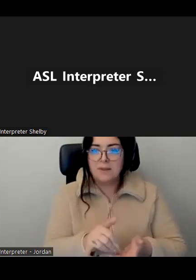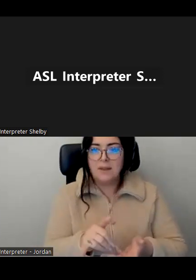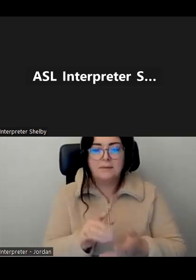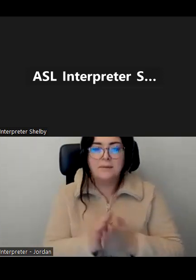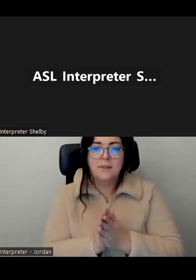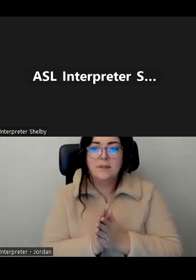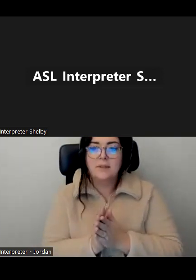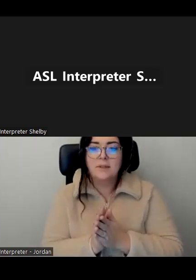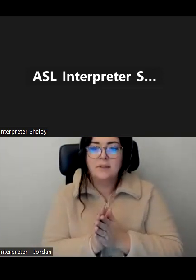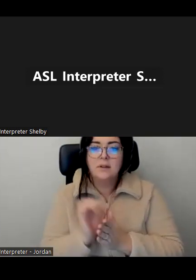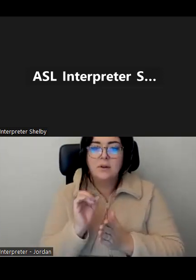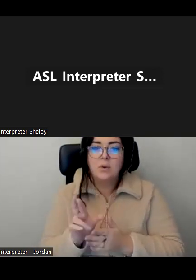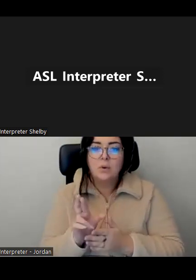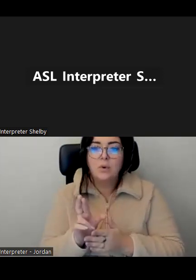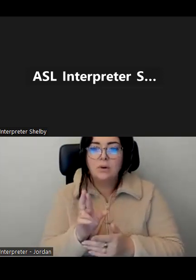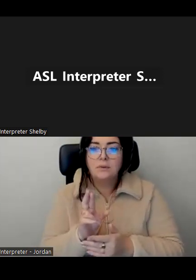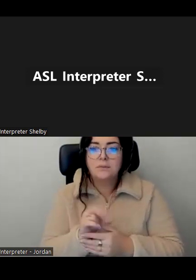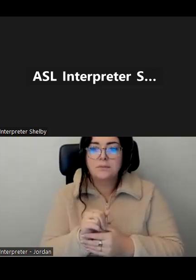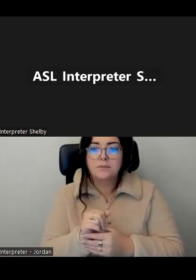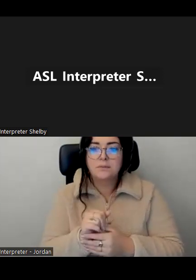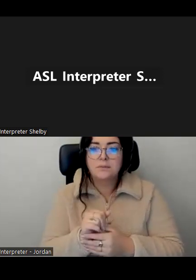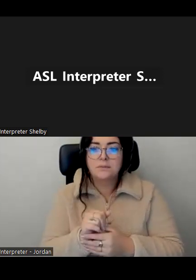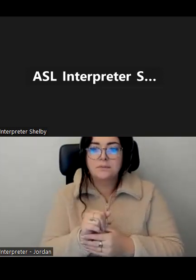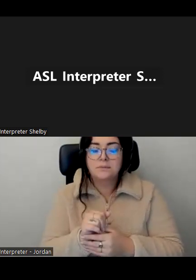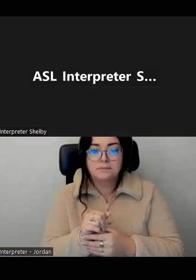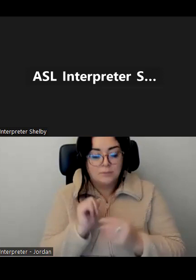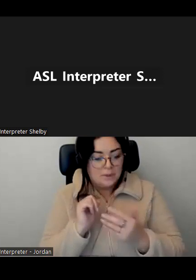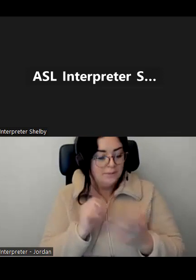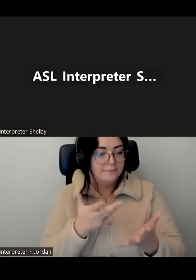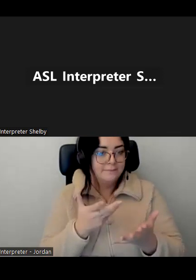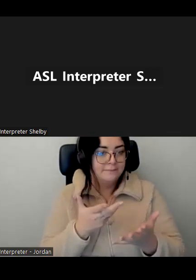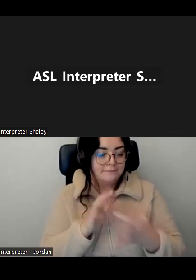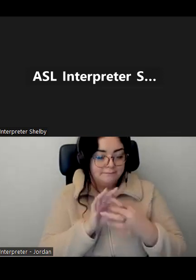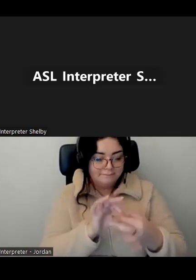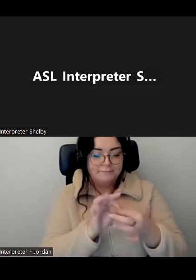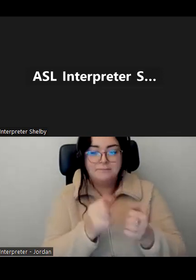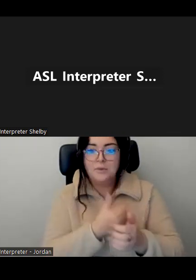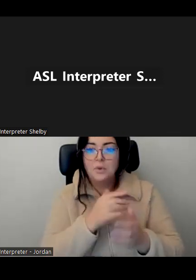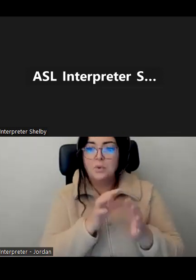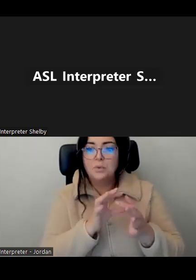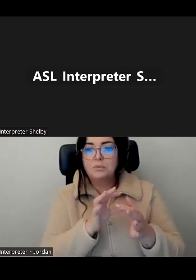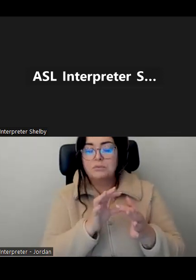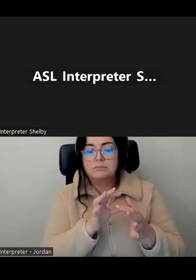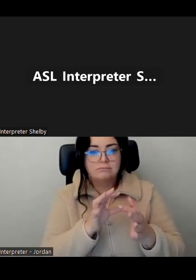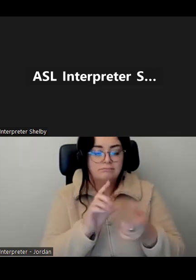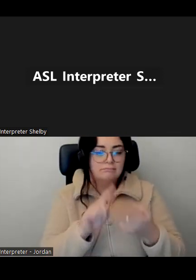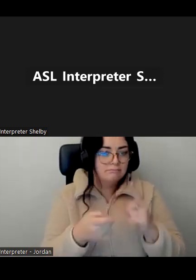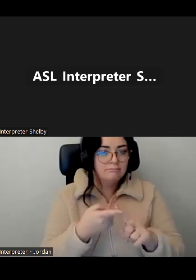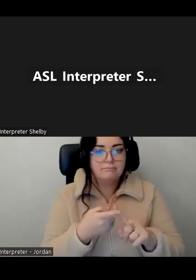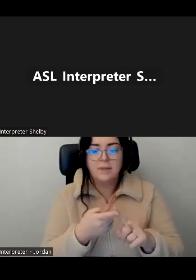acquaintances, or when we get out there and form new social connections with people, that can certainly protect our mental